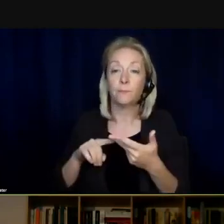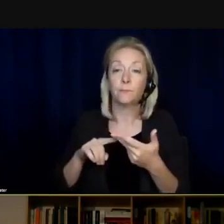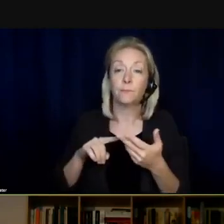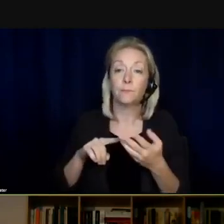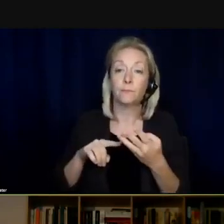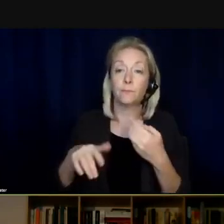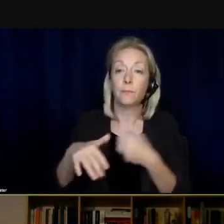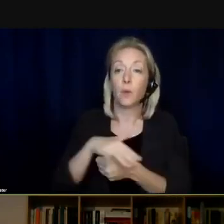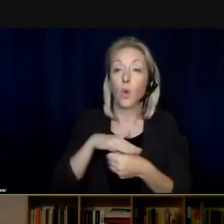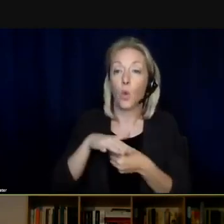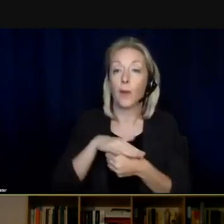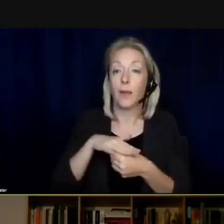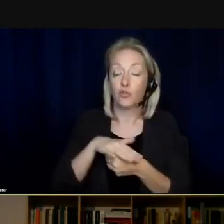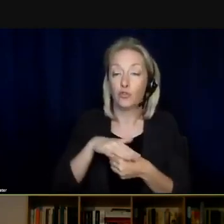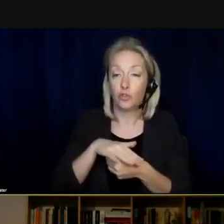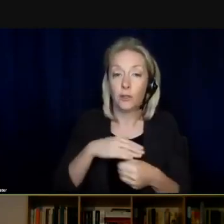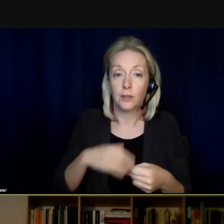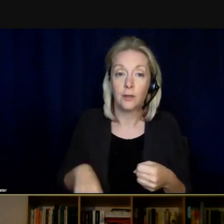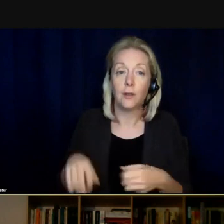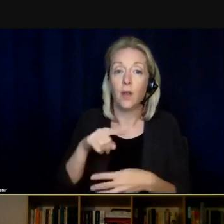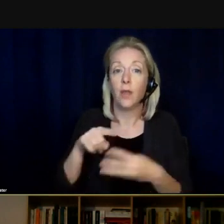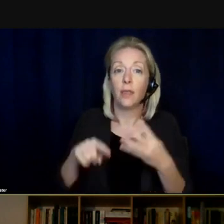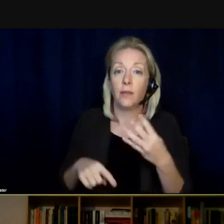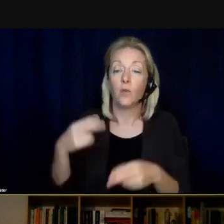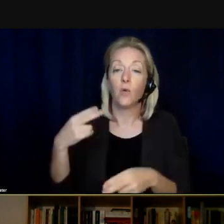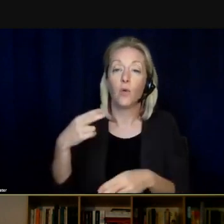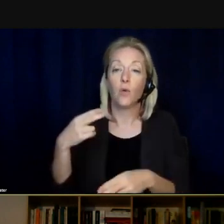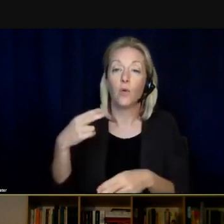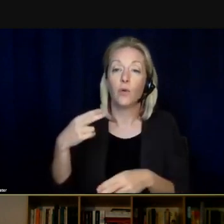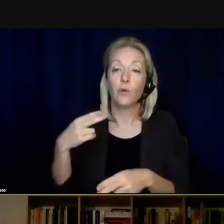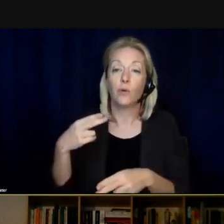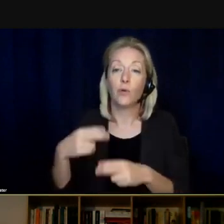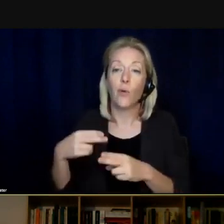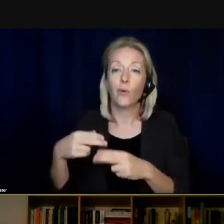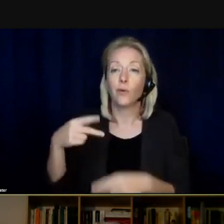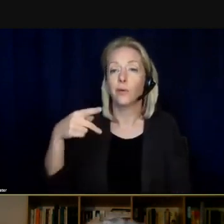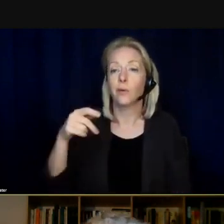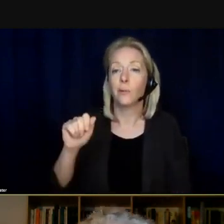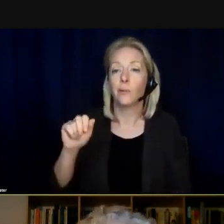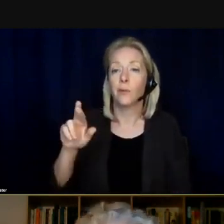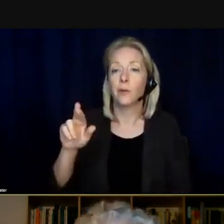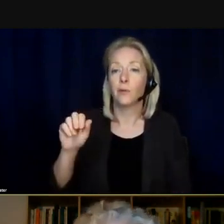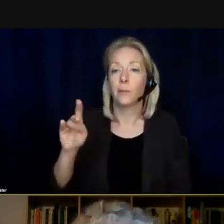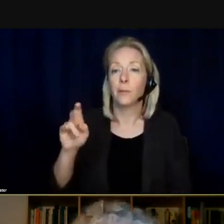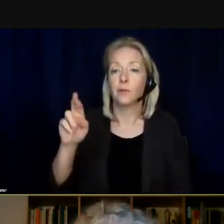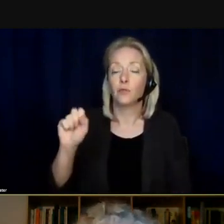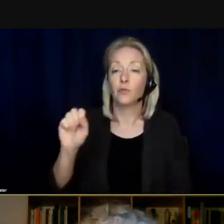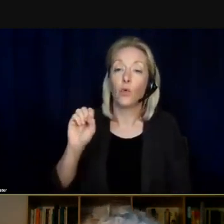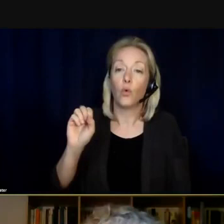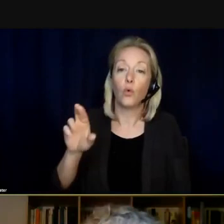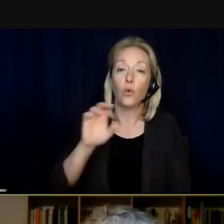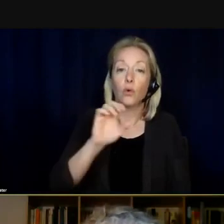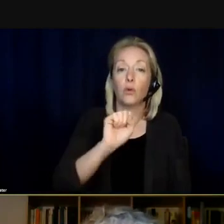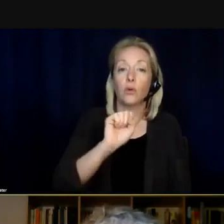parameters shereens as opposed to phonemes. So you can call them anything you want. And of course, there are actually